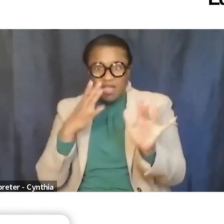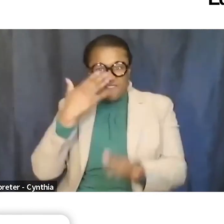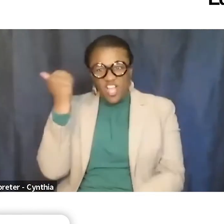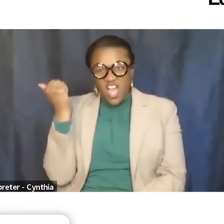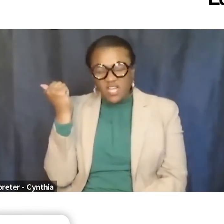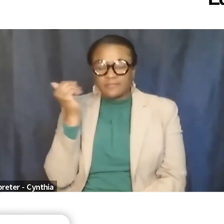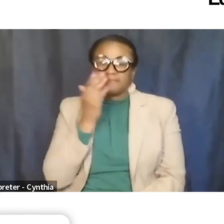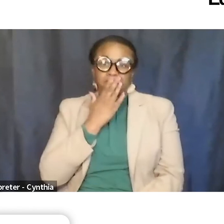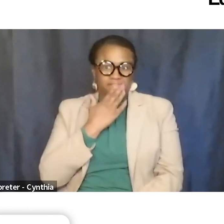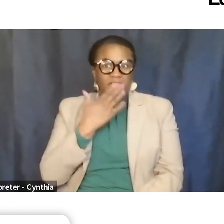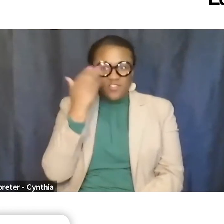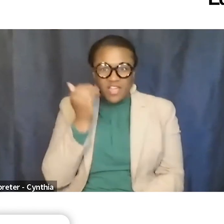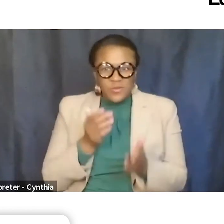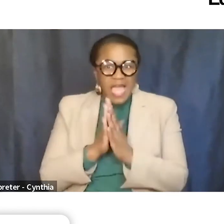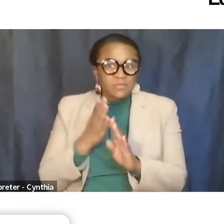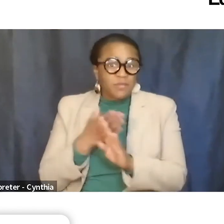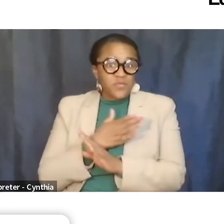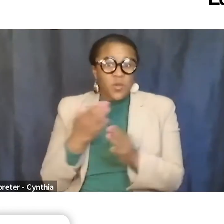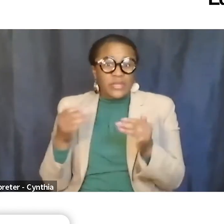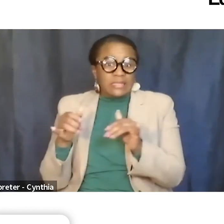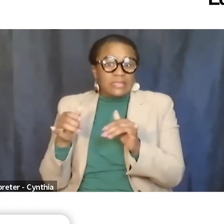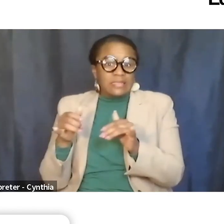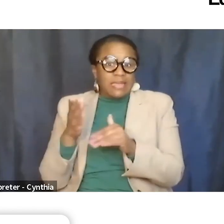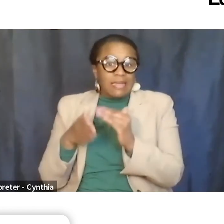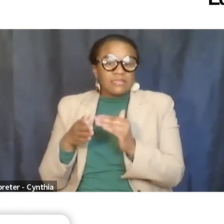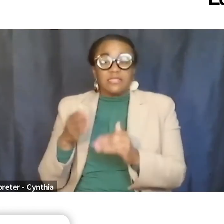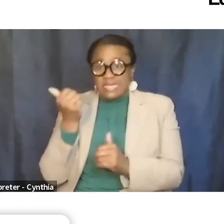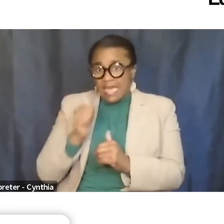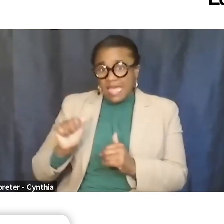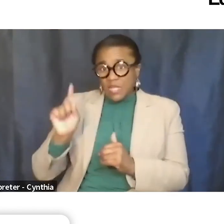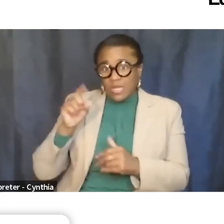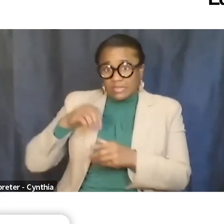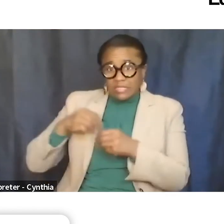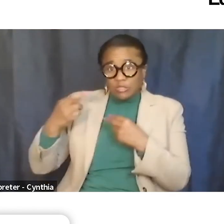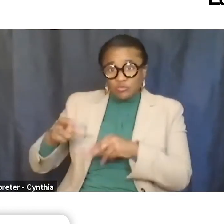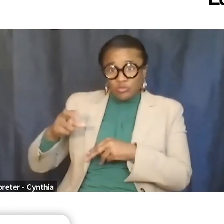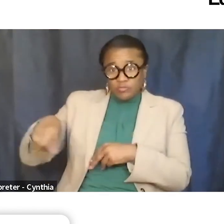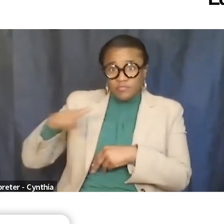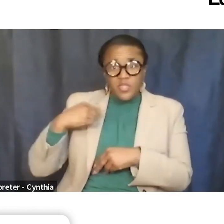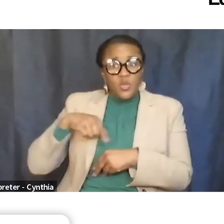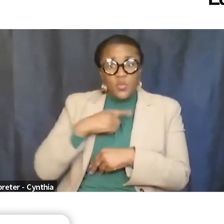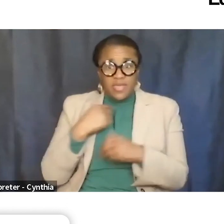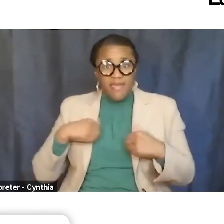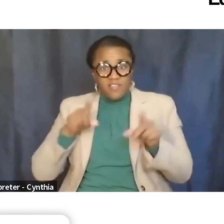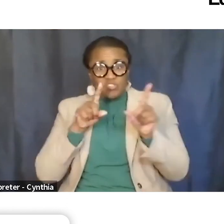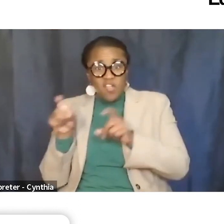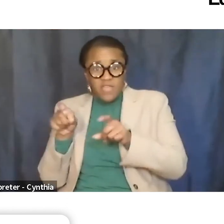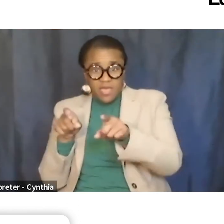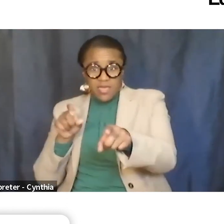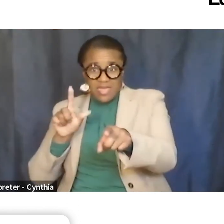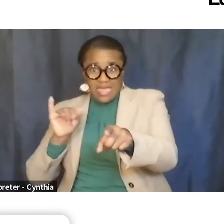forgot to ask before we leave. But if anyone in this room, we have a survey here that